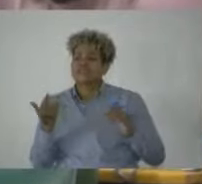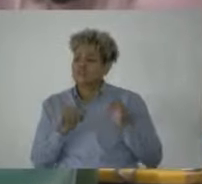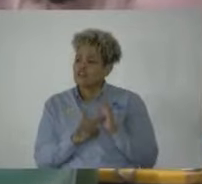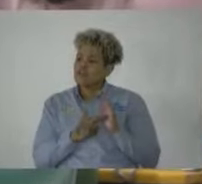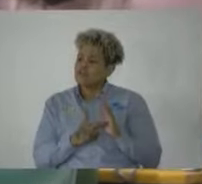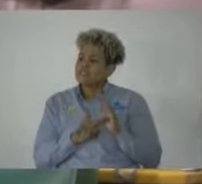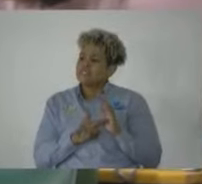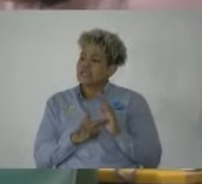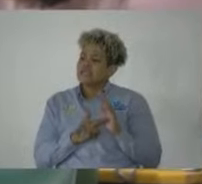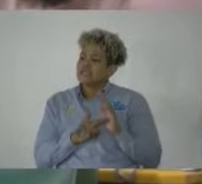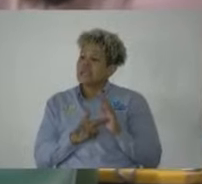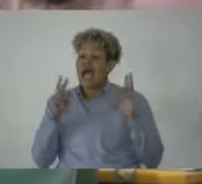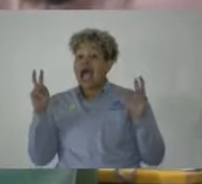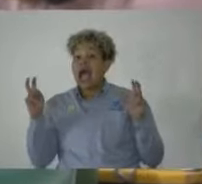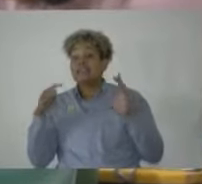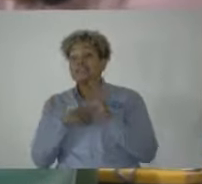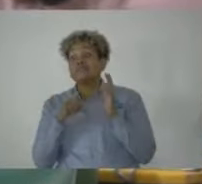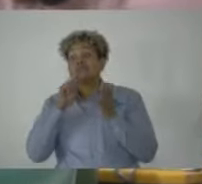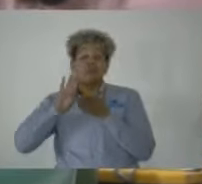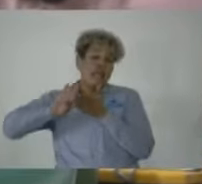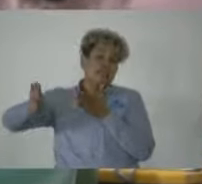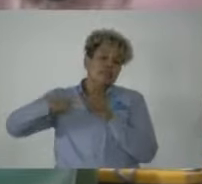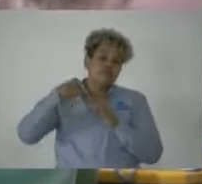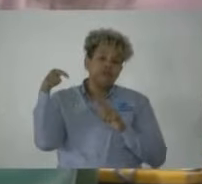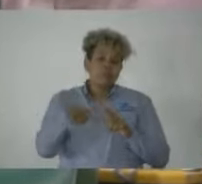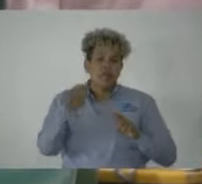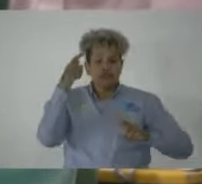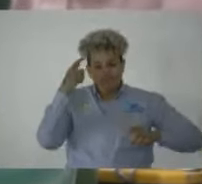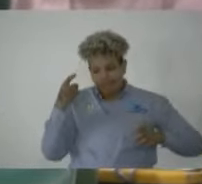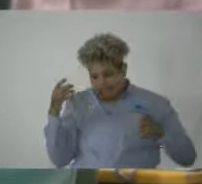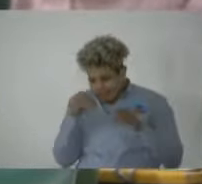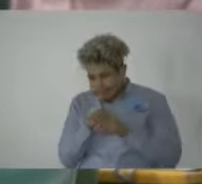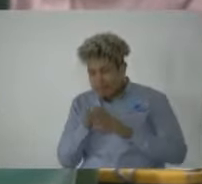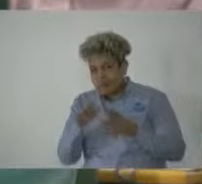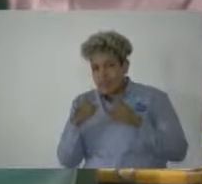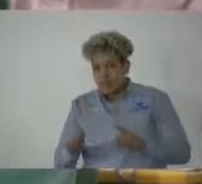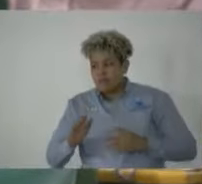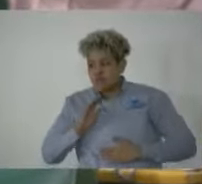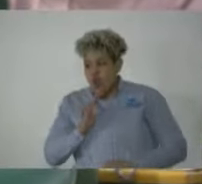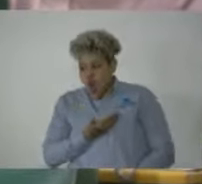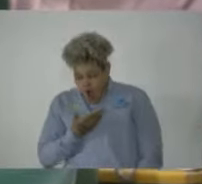represents the items that were exempted from that treatment. So